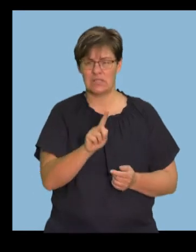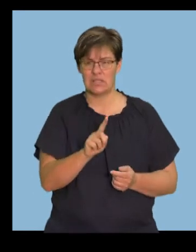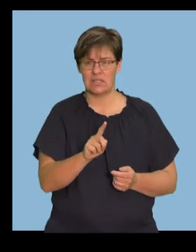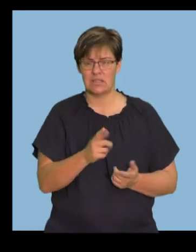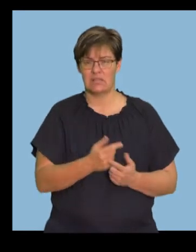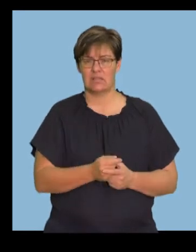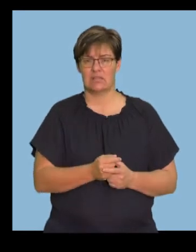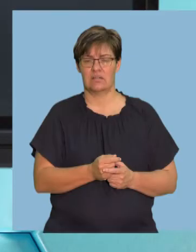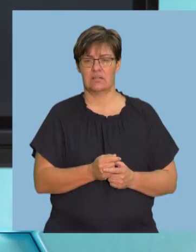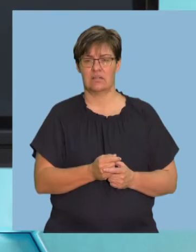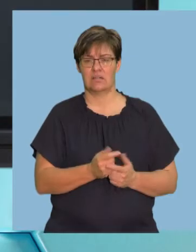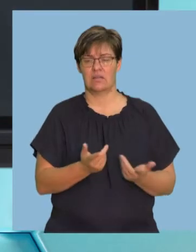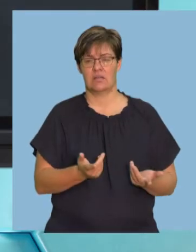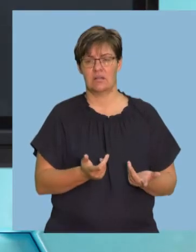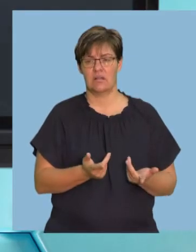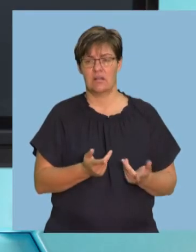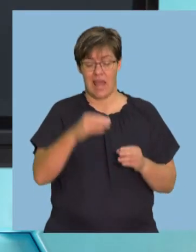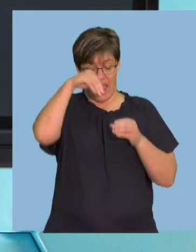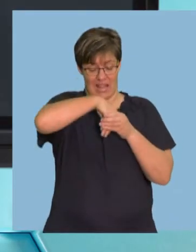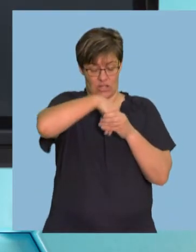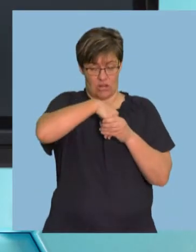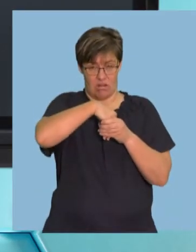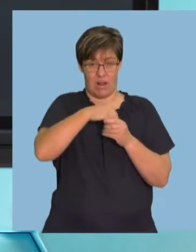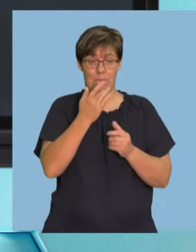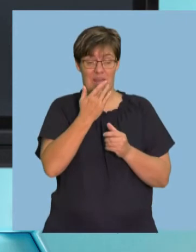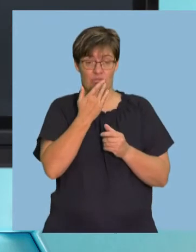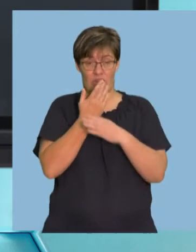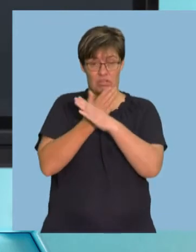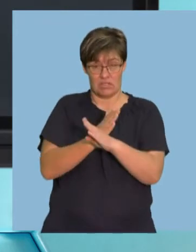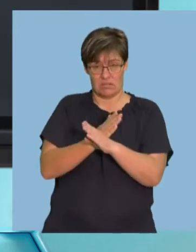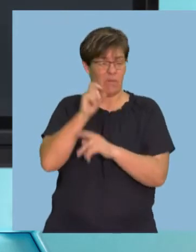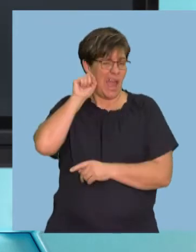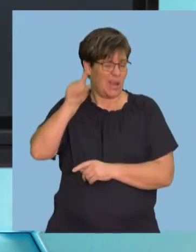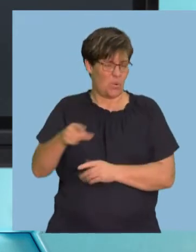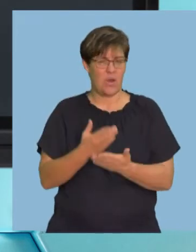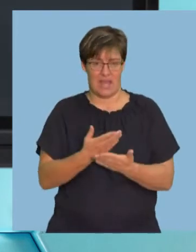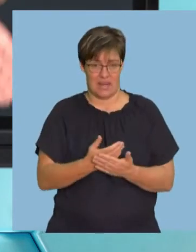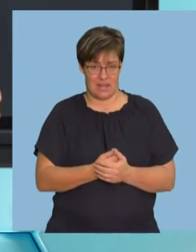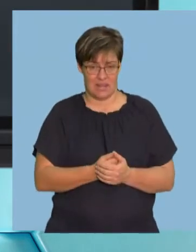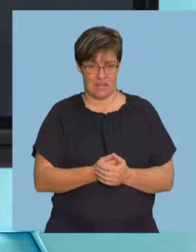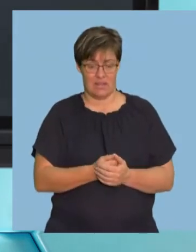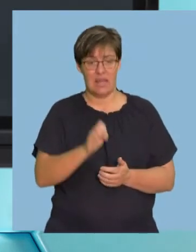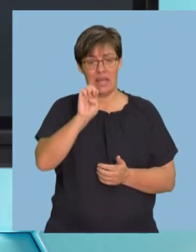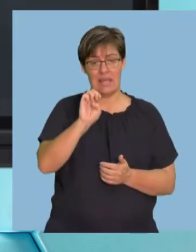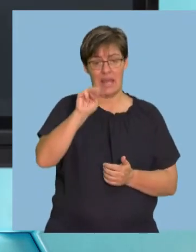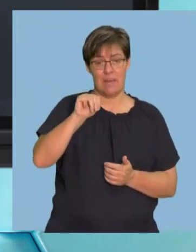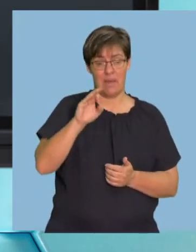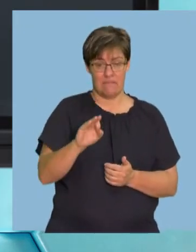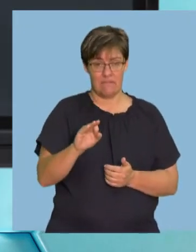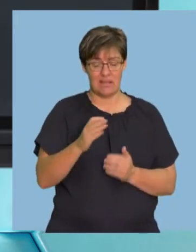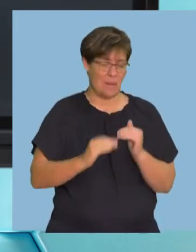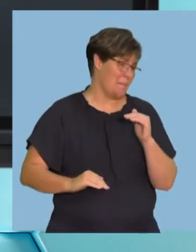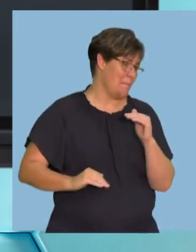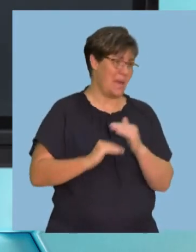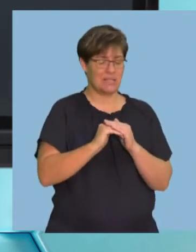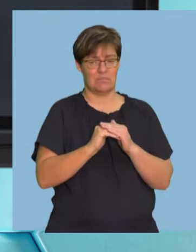resistance, what does that mean? It means that the internal resistance of the battery can be ignored. In other words, the EMF,